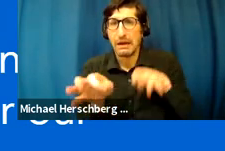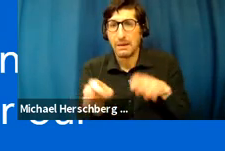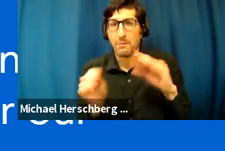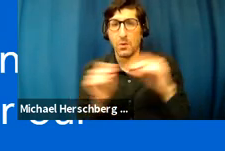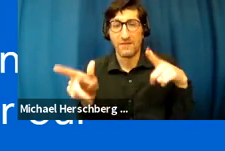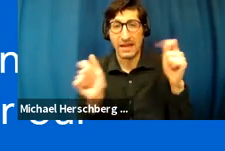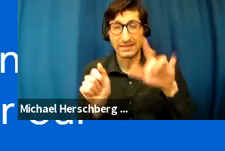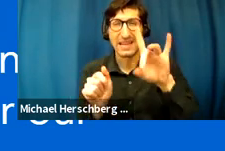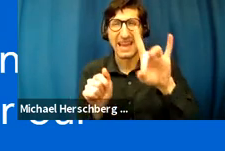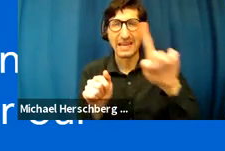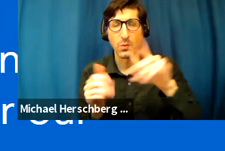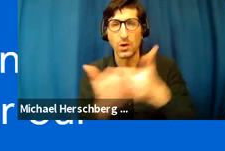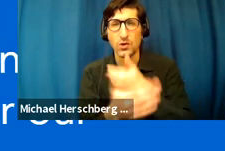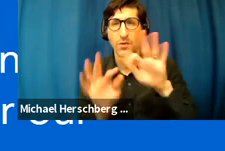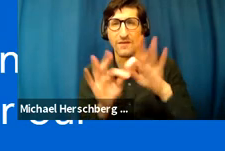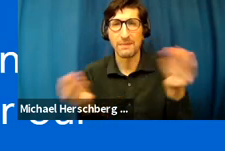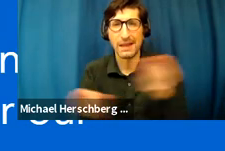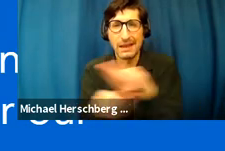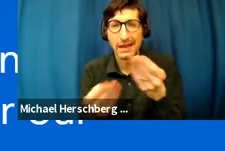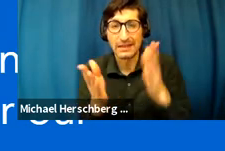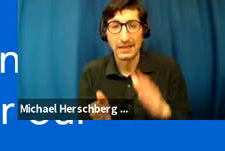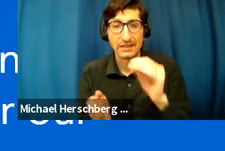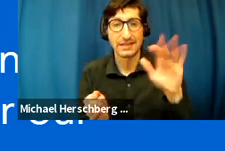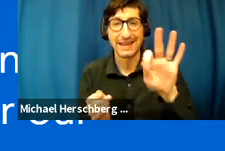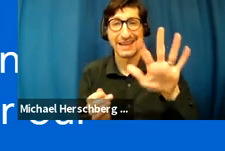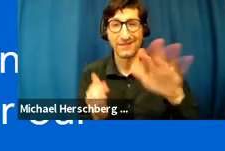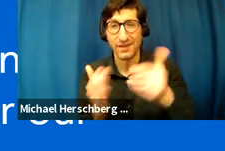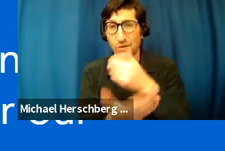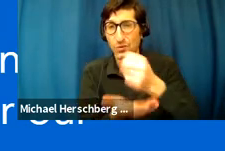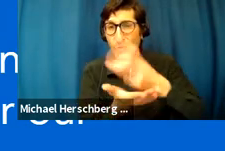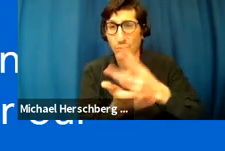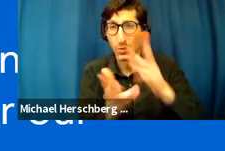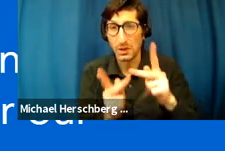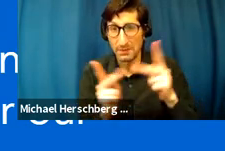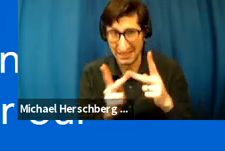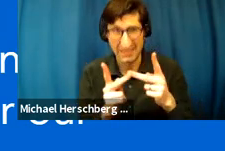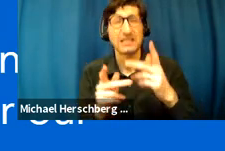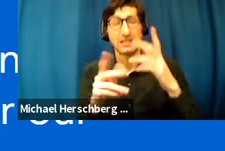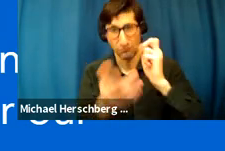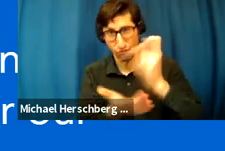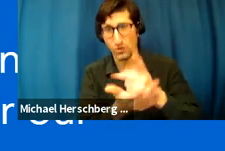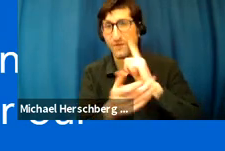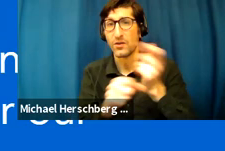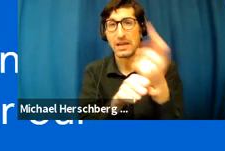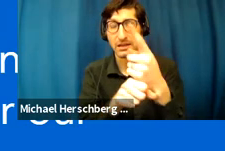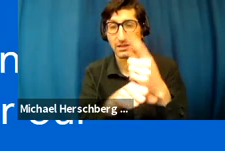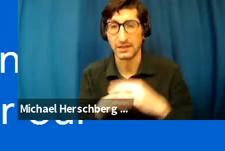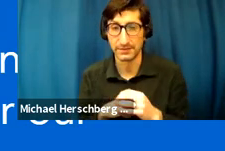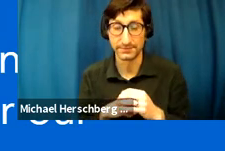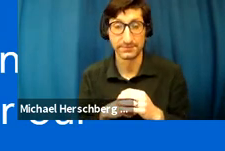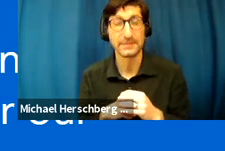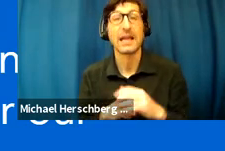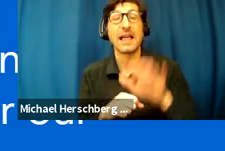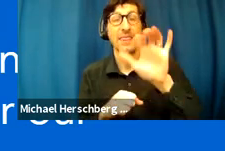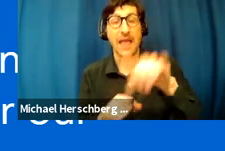81 new family liaisons and 95 new social worker positions for next year. These investments, combined with